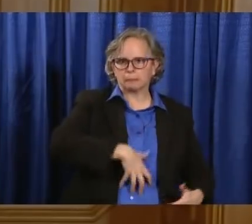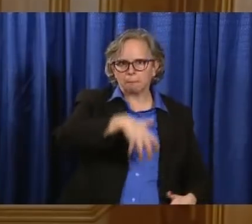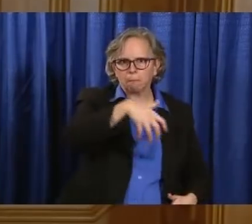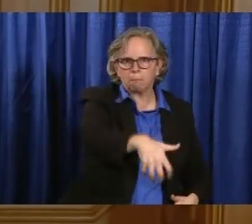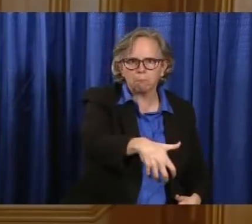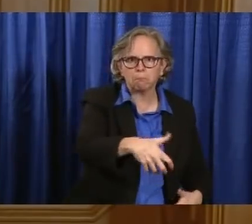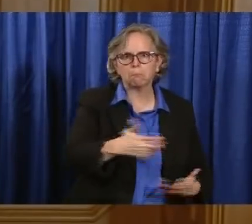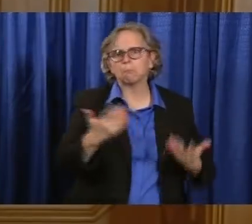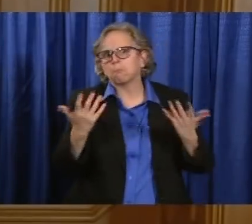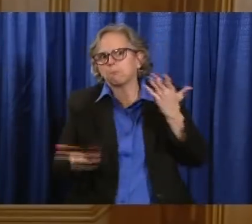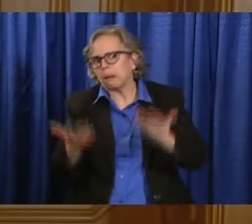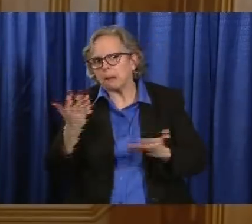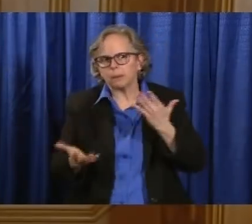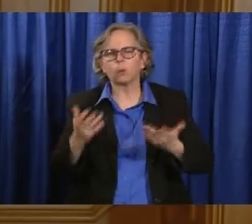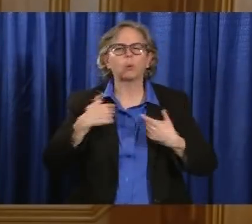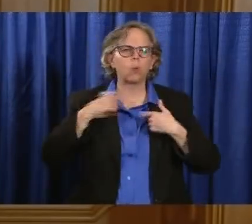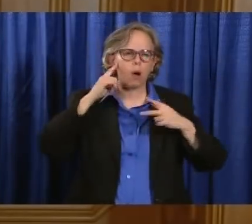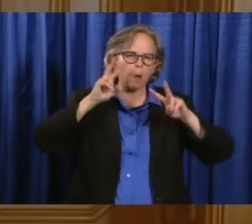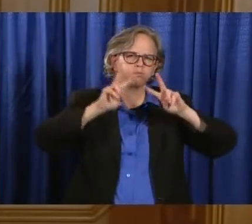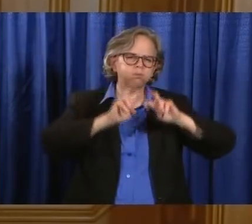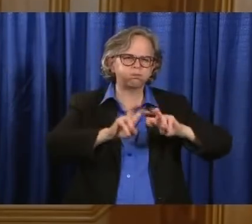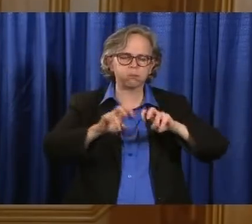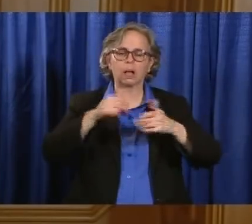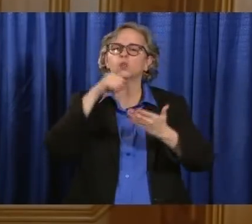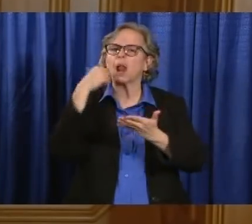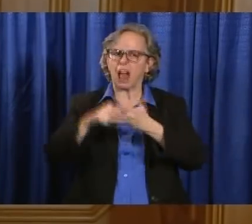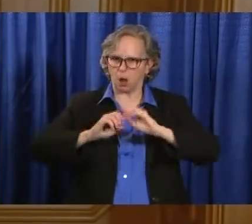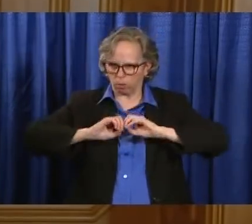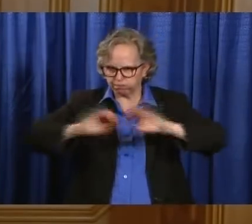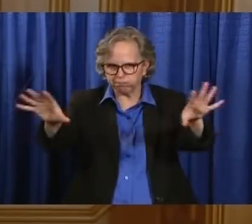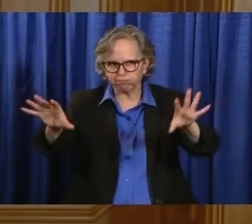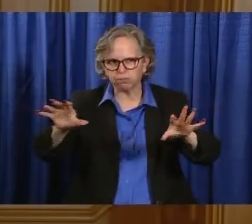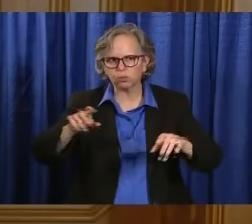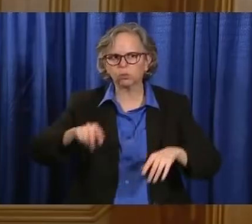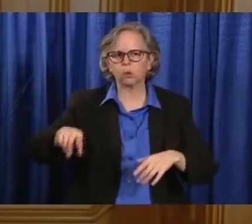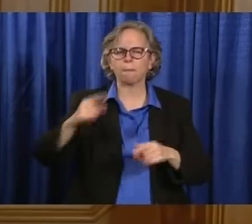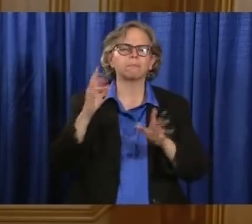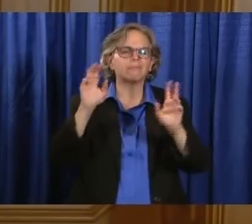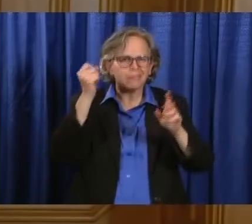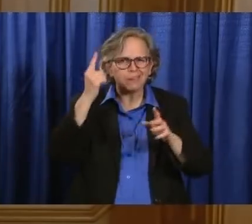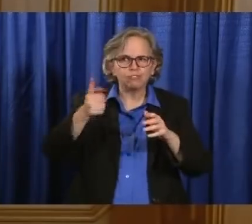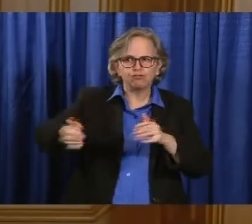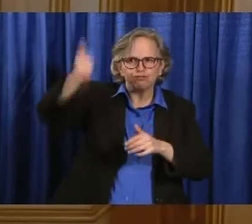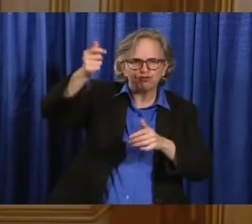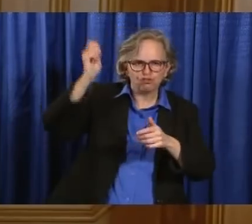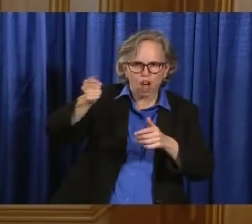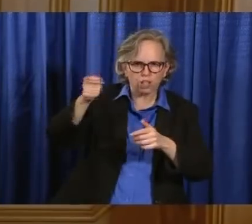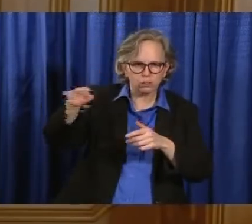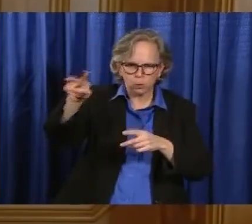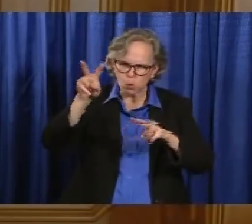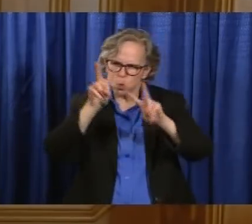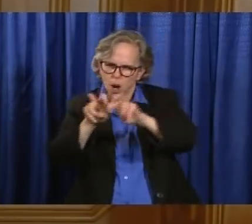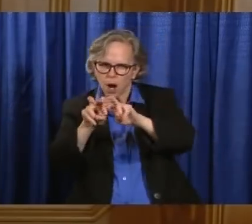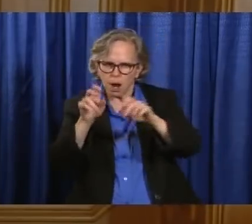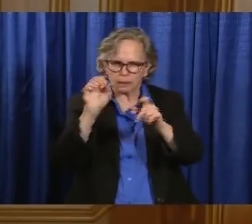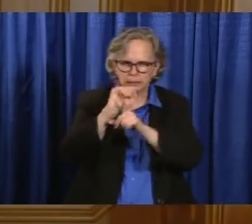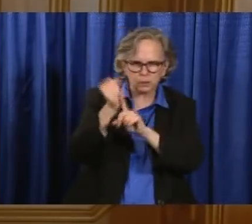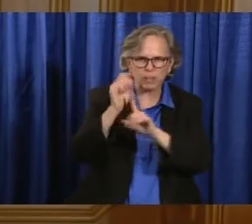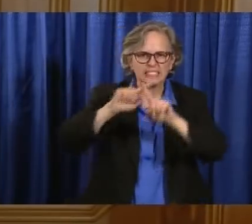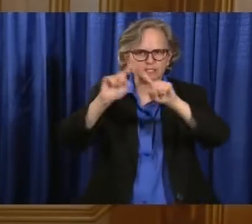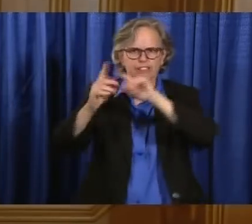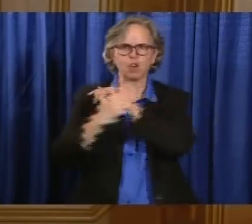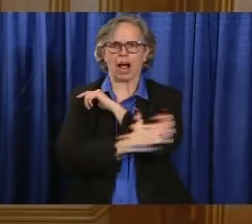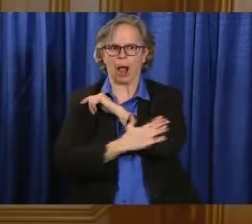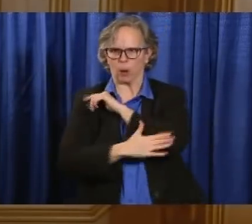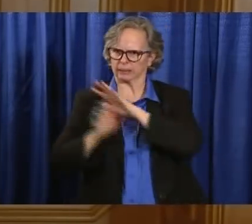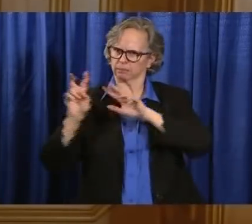And so we will be sending letters out to the appropriate judge of the county that sentenced that